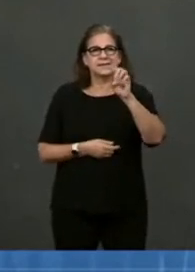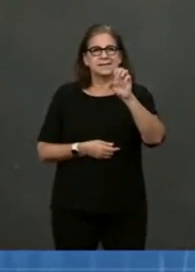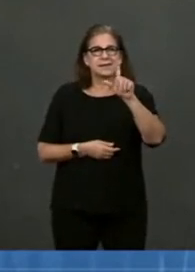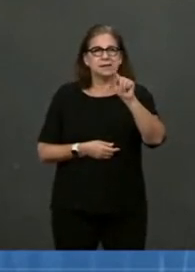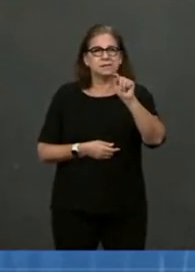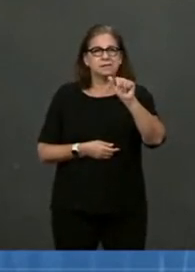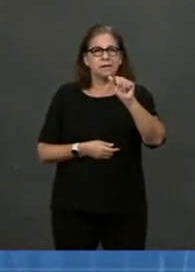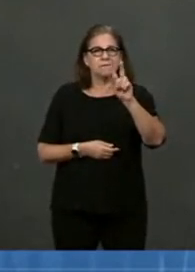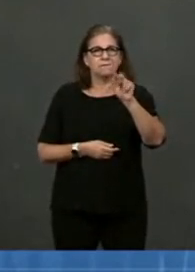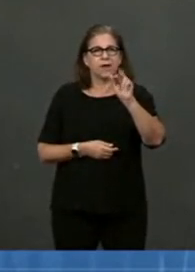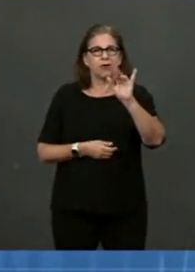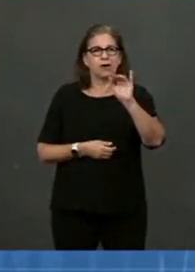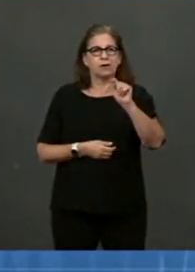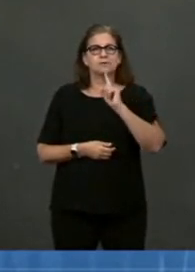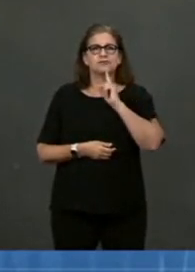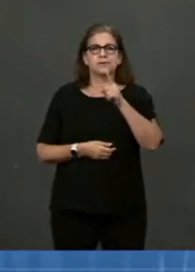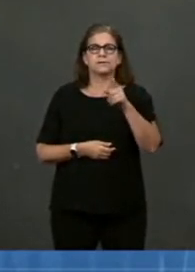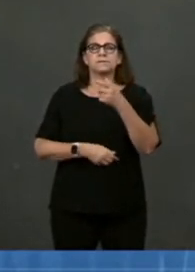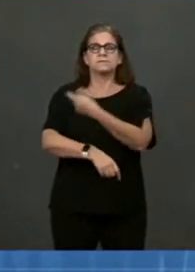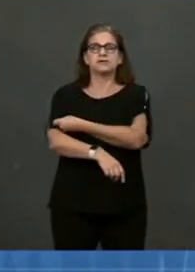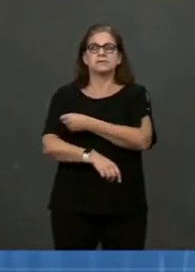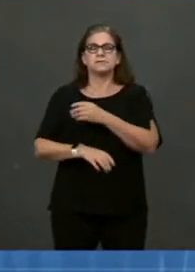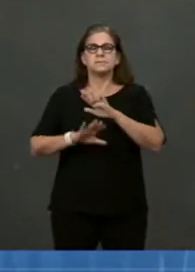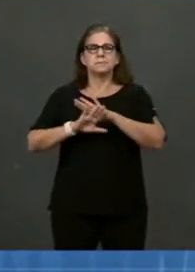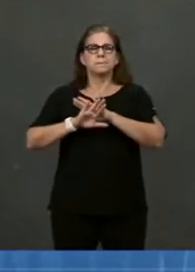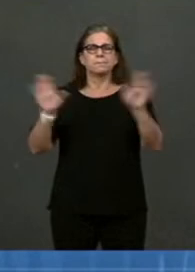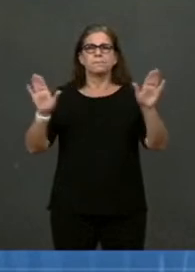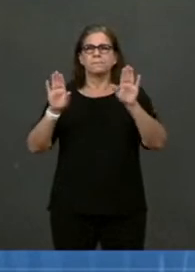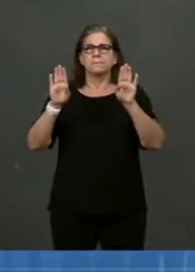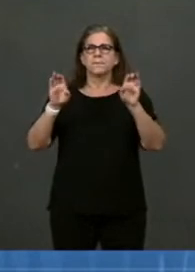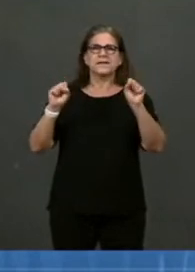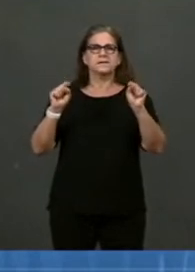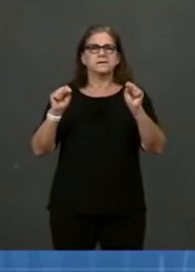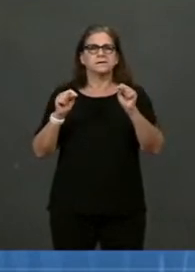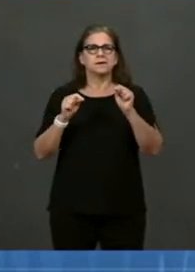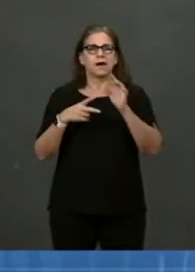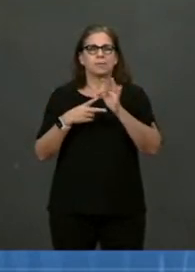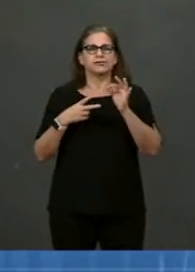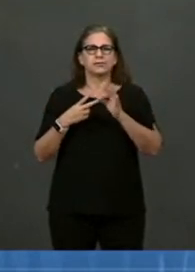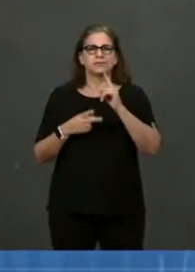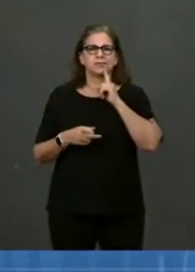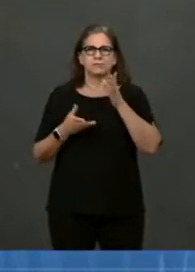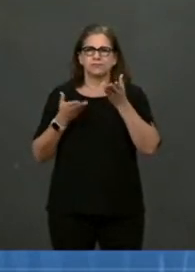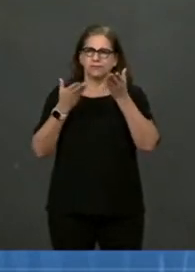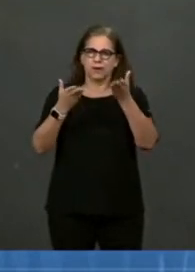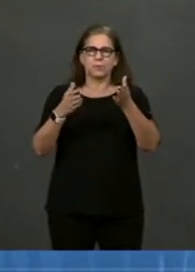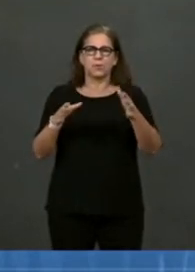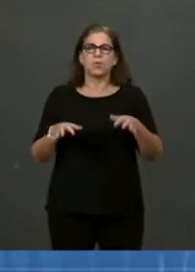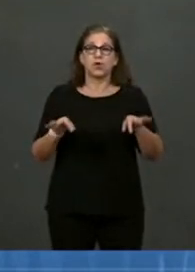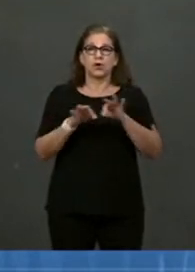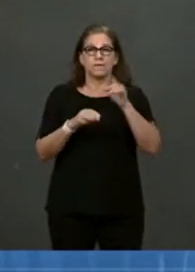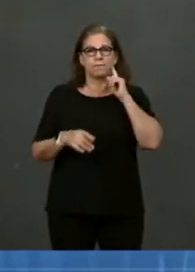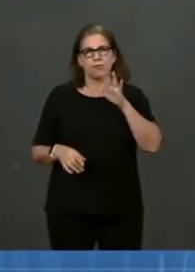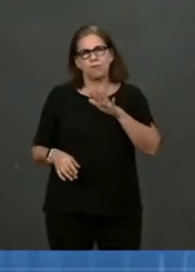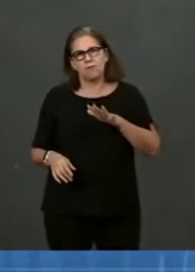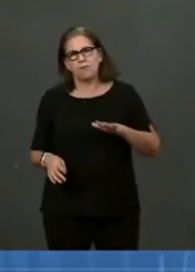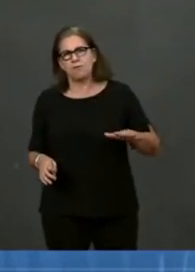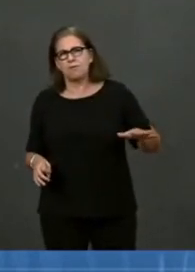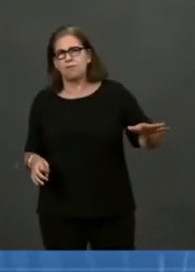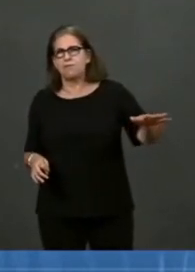from COVID-19. Expanding vaccination coverage will not only reduce transmission of the virus, it will also